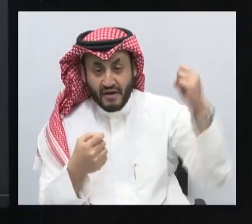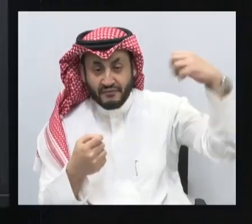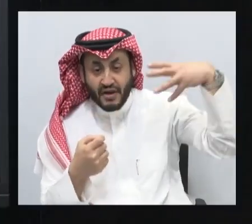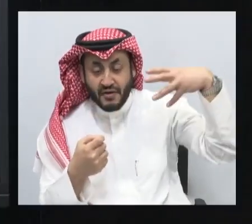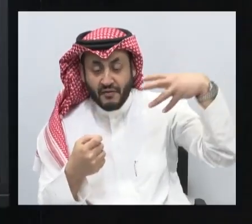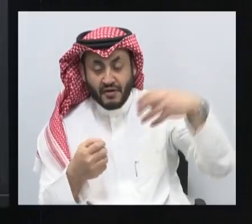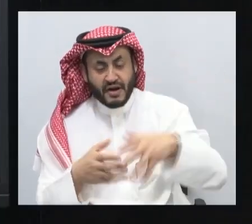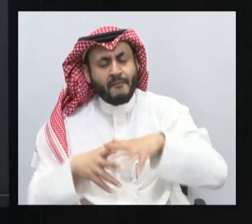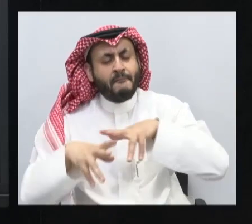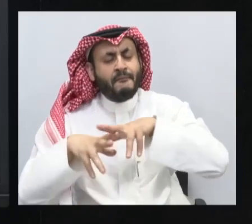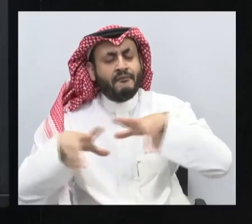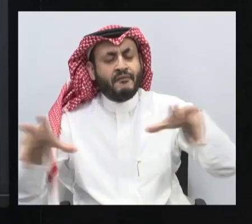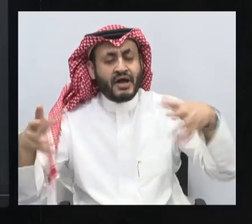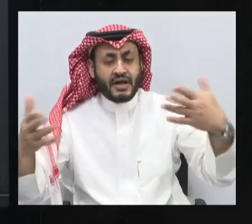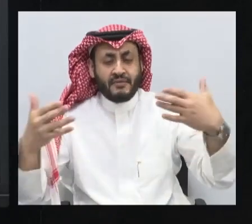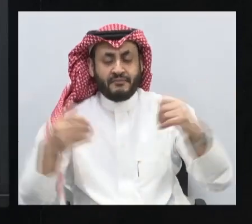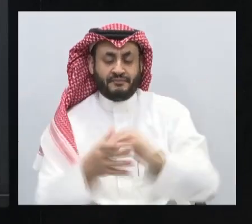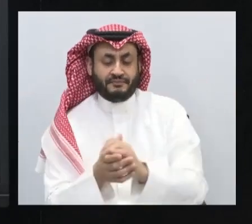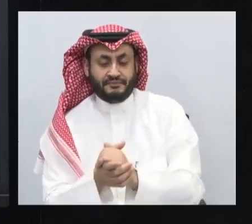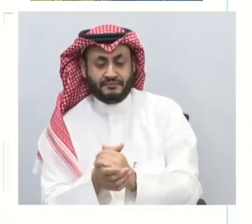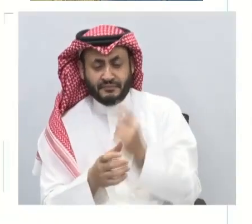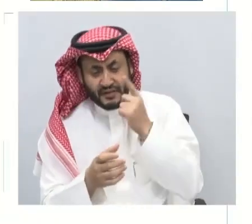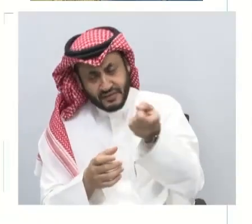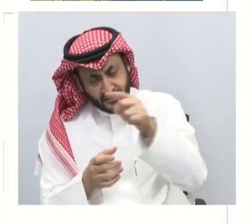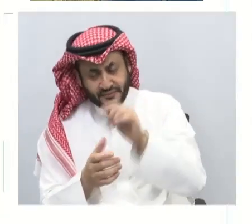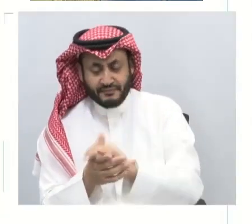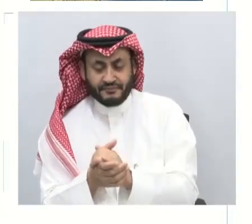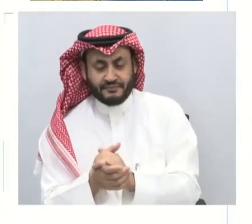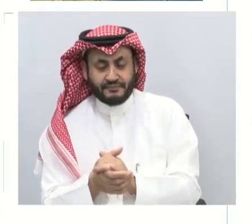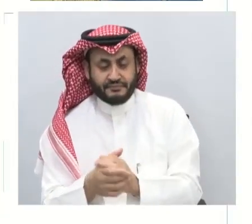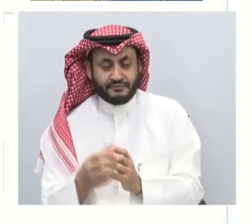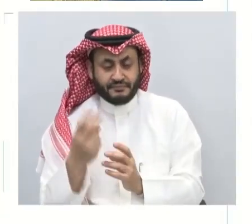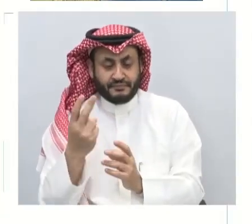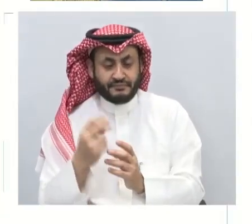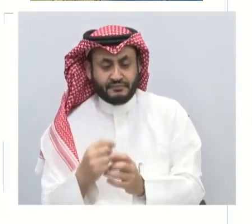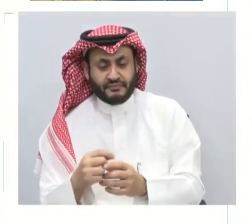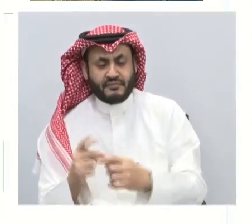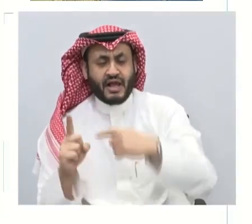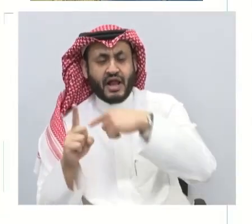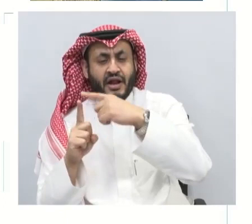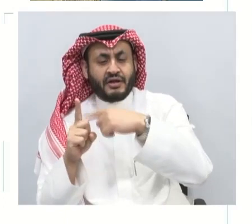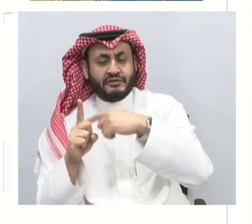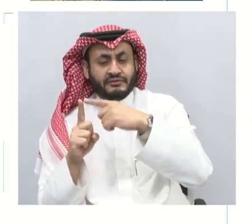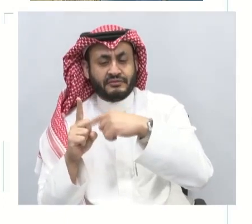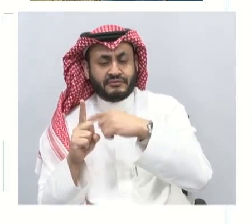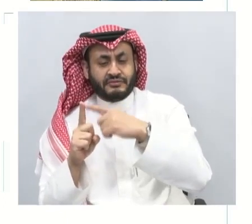weather fine or not? Let's see after listening. Okay, the temperatures will be in